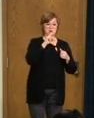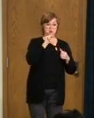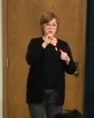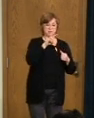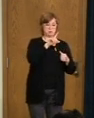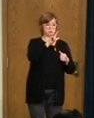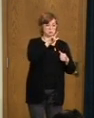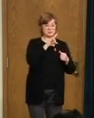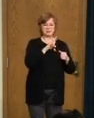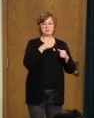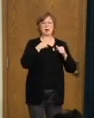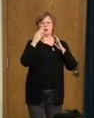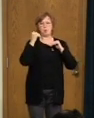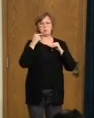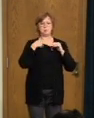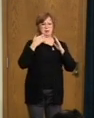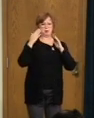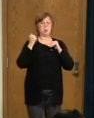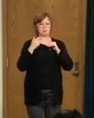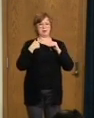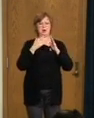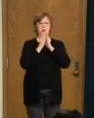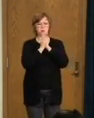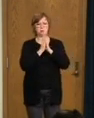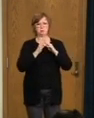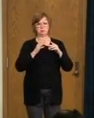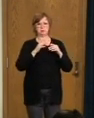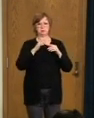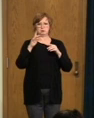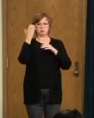hope blinded you when making decisions? And had we